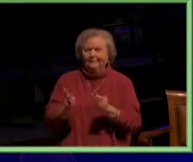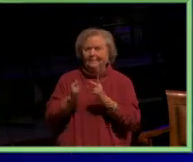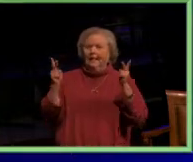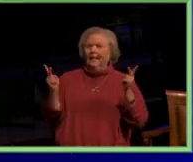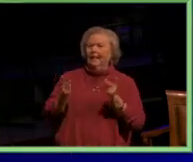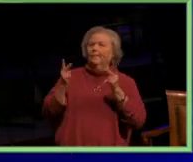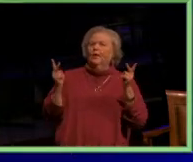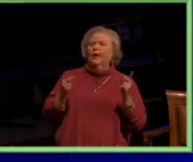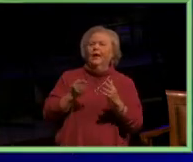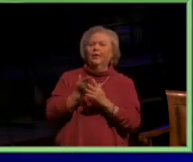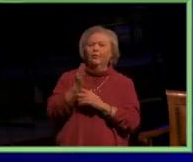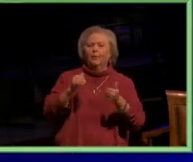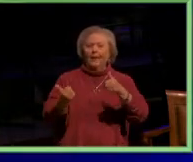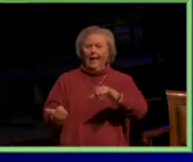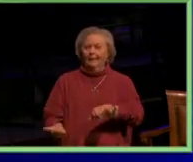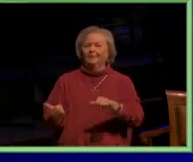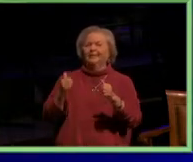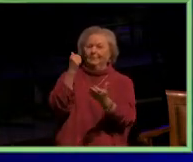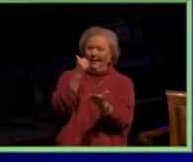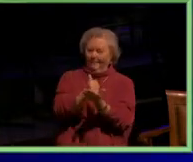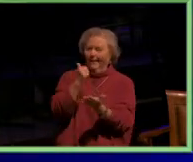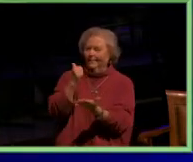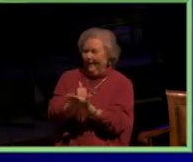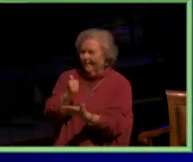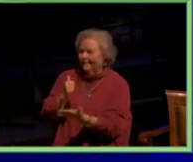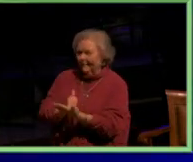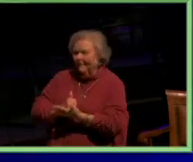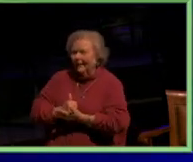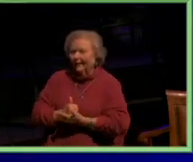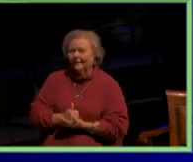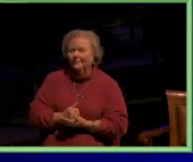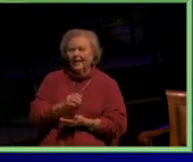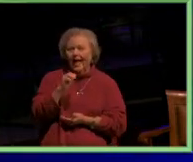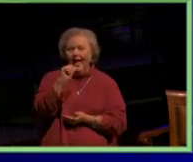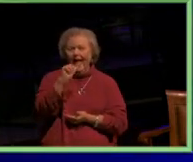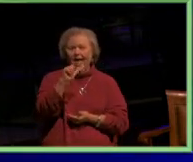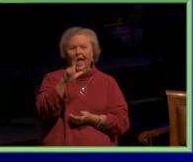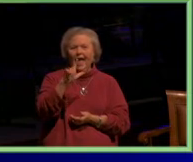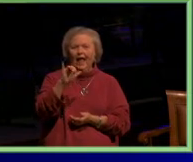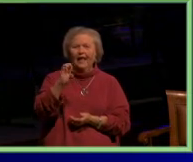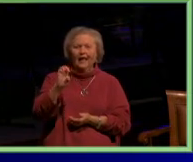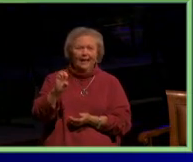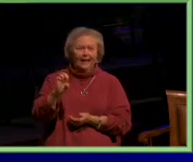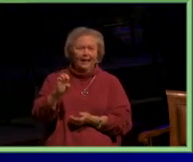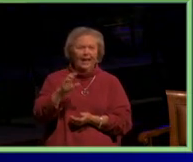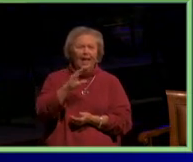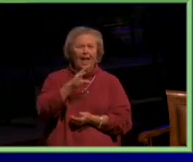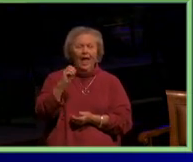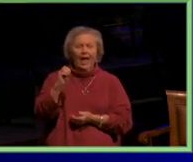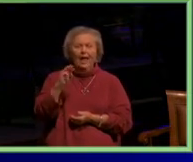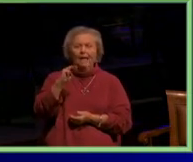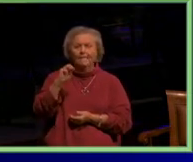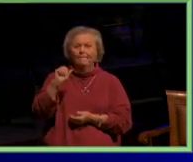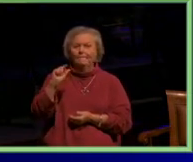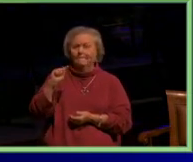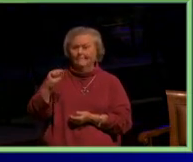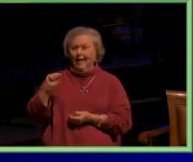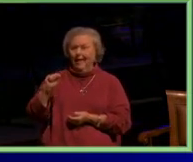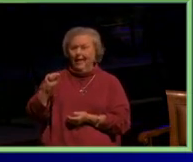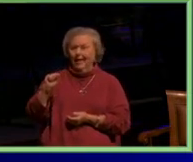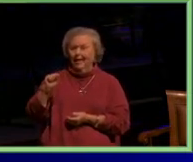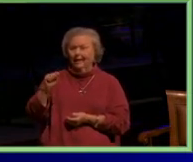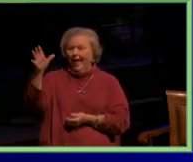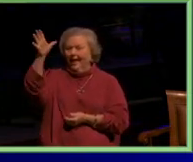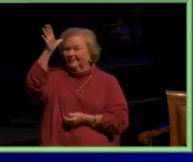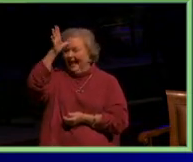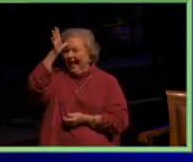through baptism. Amen? Amen. Y'all excited for today? This is Allie and Matt Hussman, a dad and a daughter, who both have